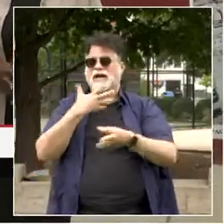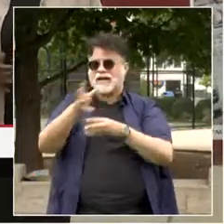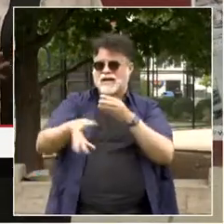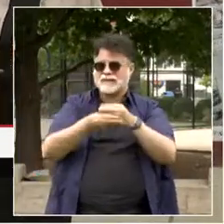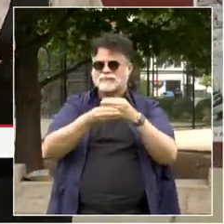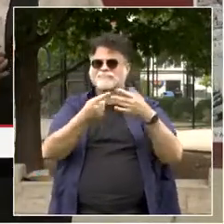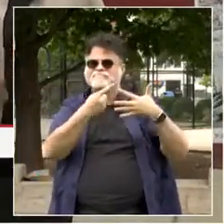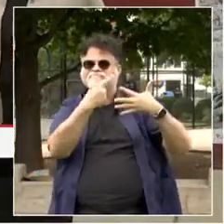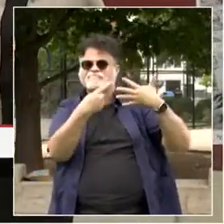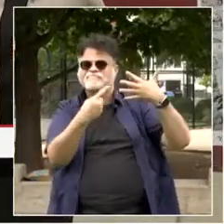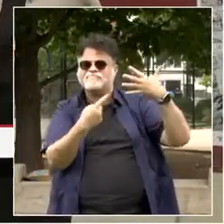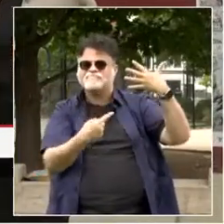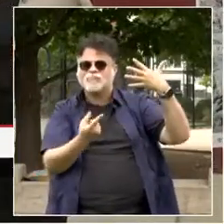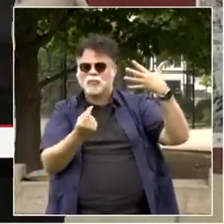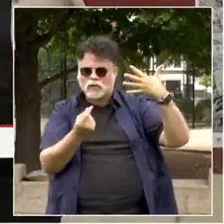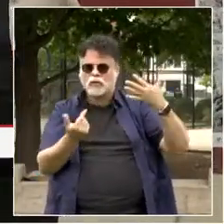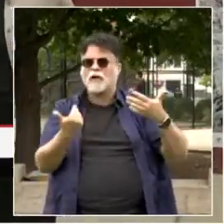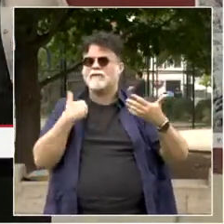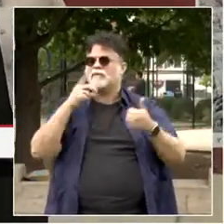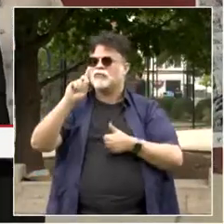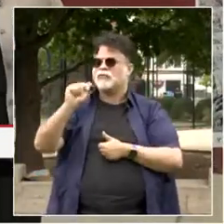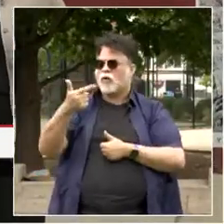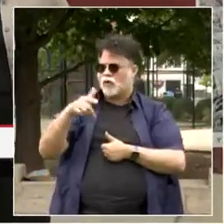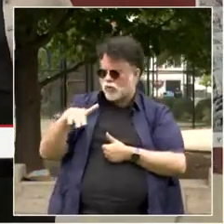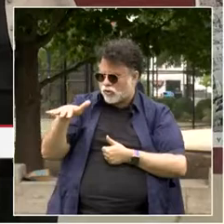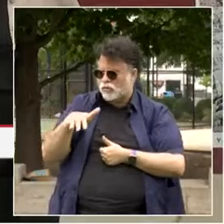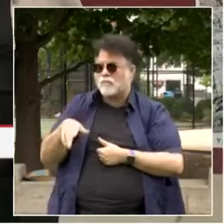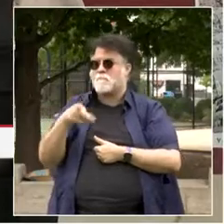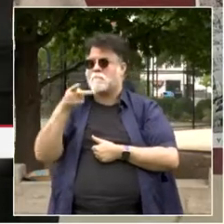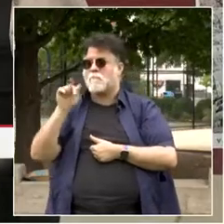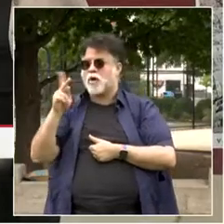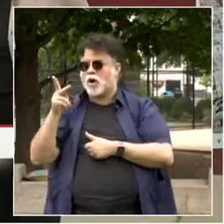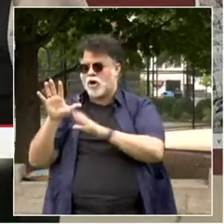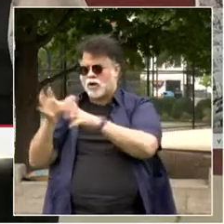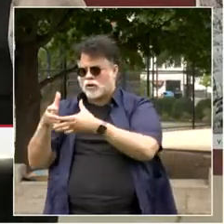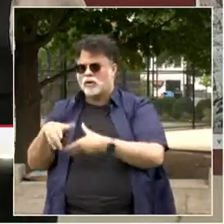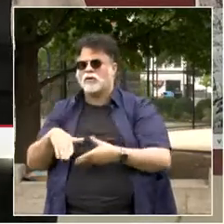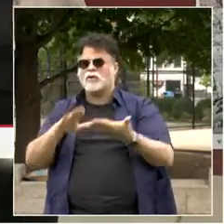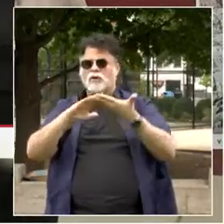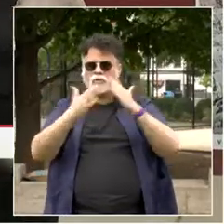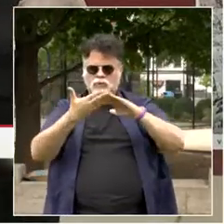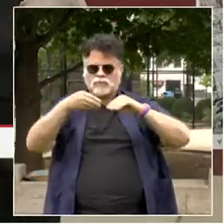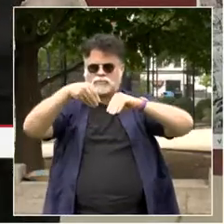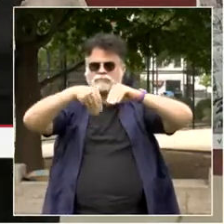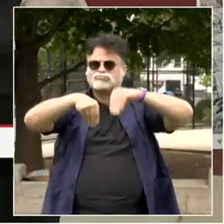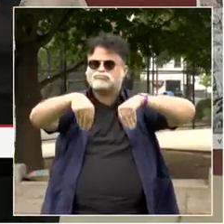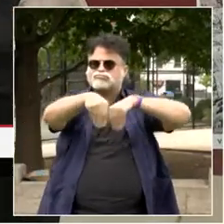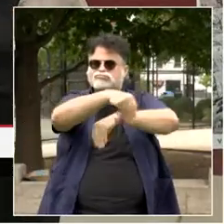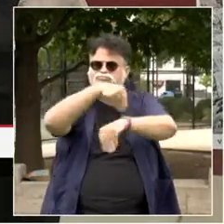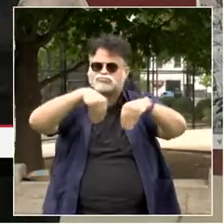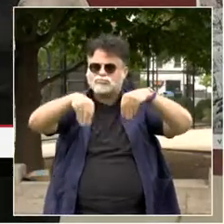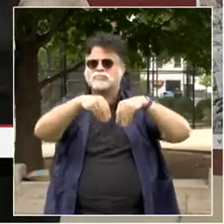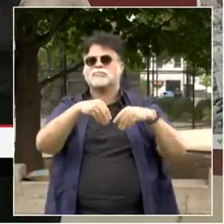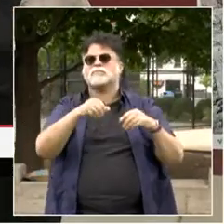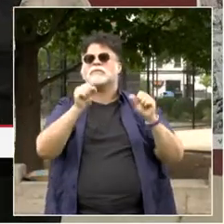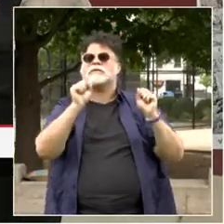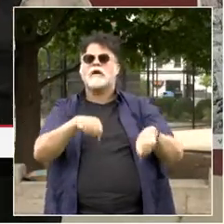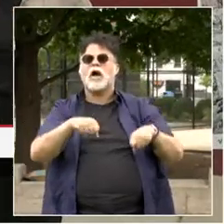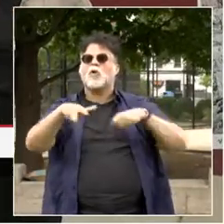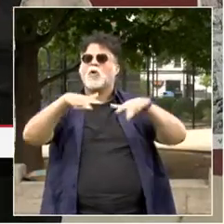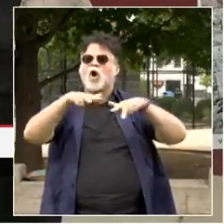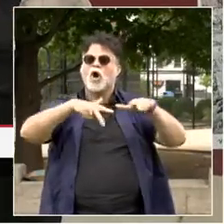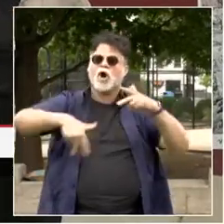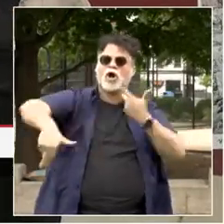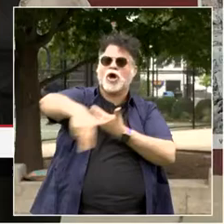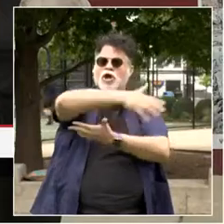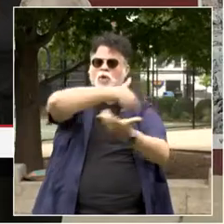parks, our spray parks, our fields, our community gardens, the walkability and the proximity in